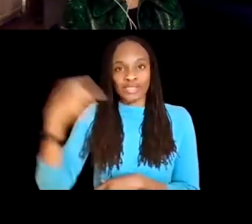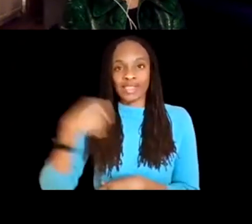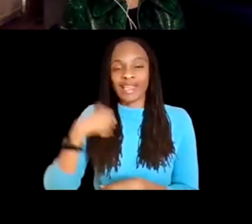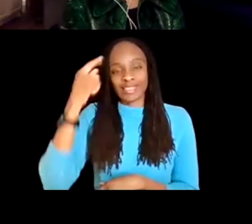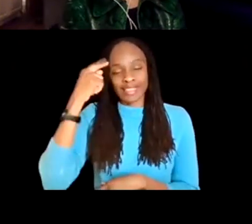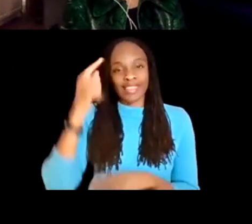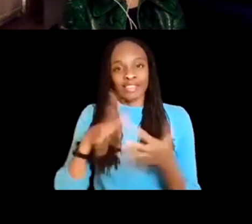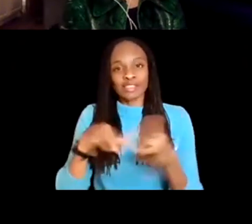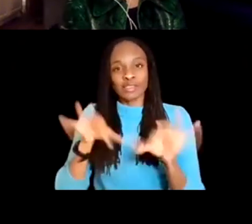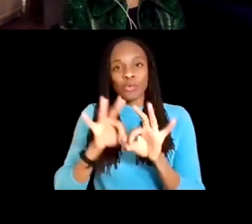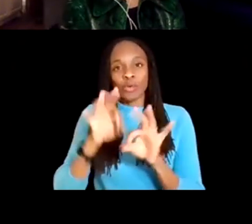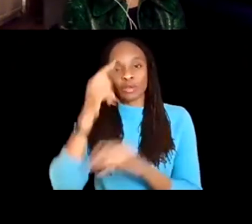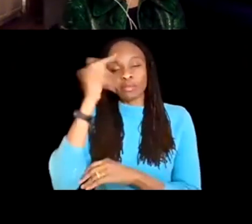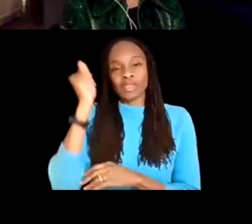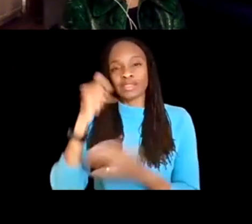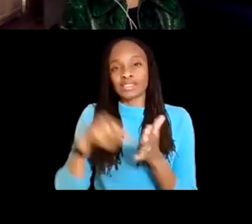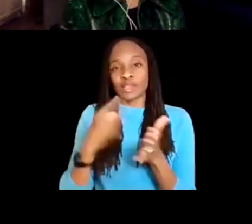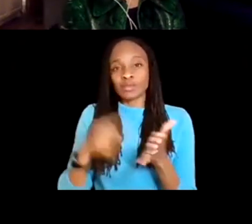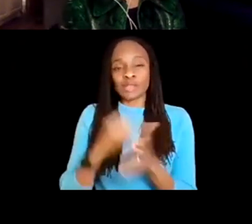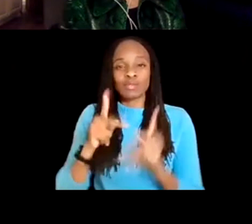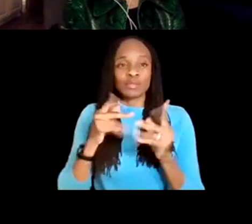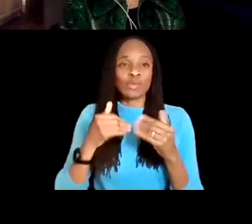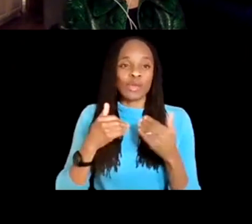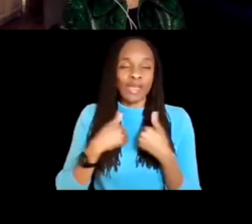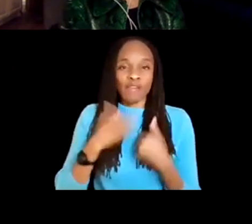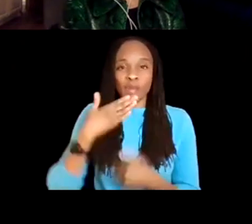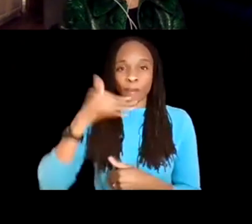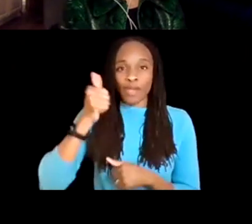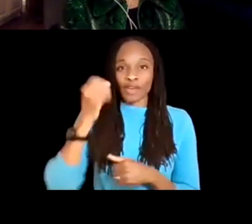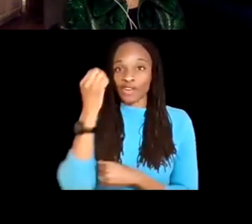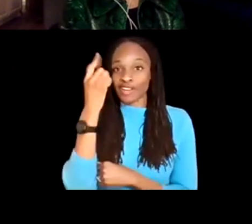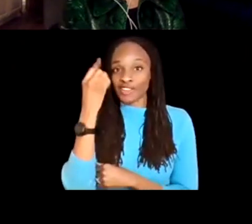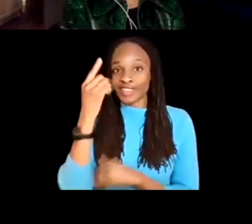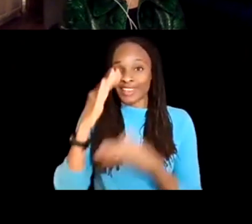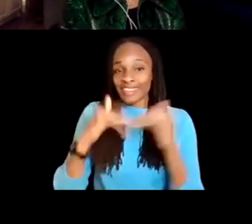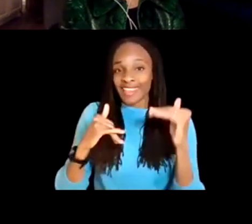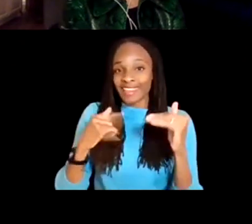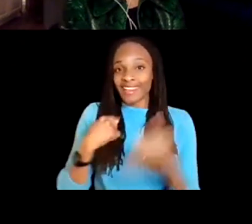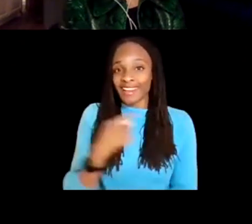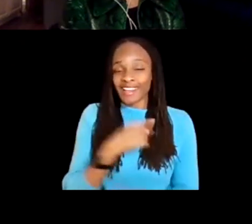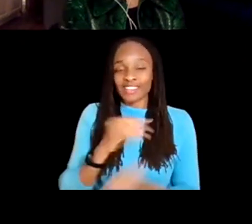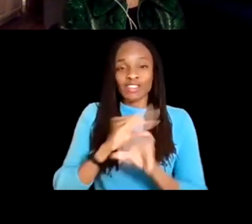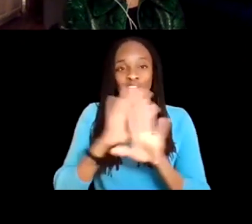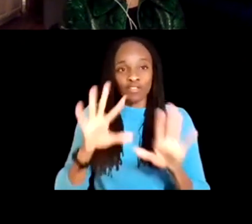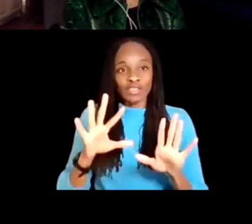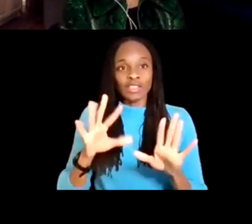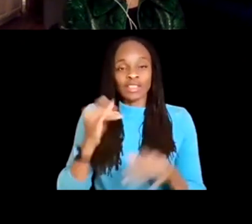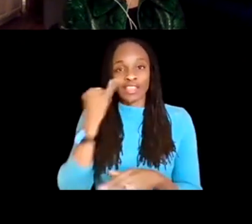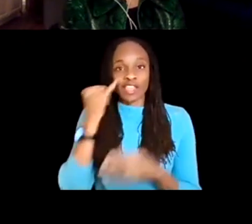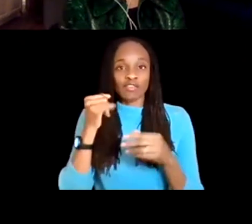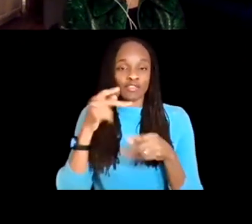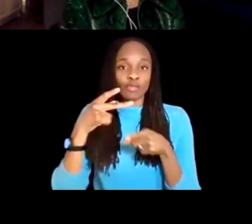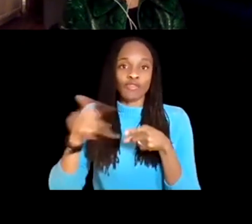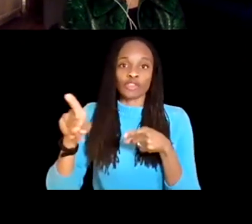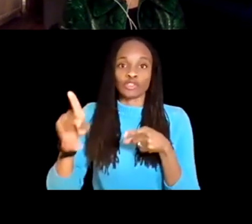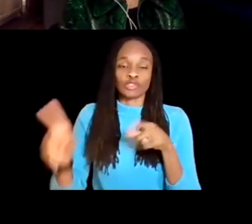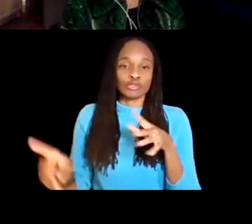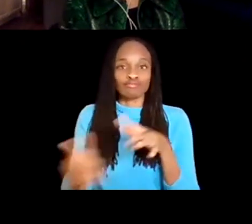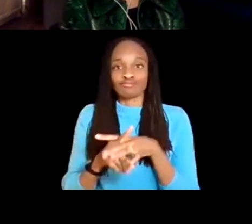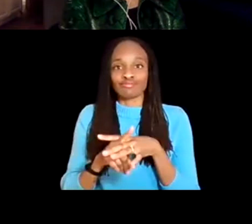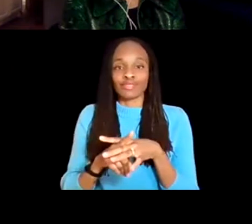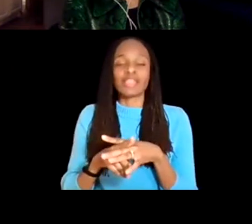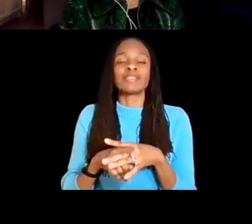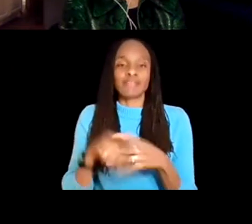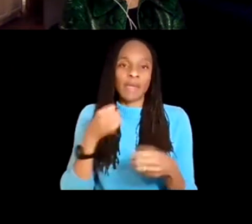because sometimes, you know, people have more better understanding than us, obviously. And if the professional comes in, it just makes much more